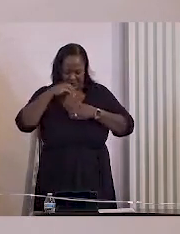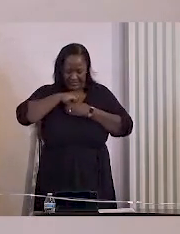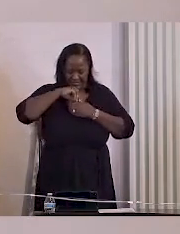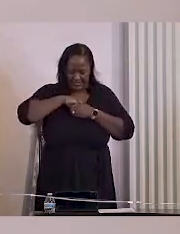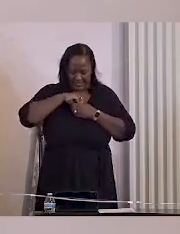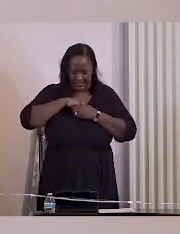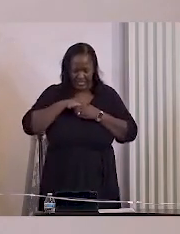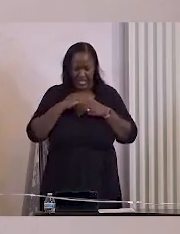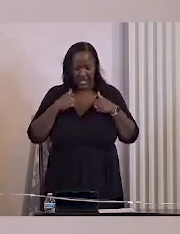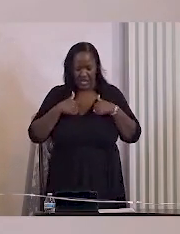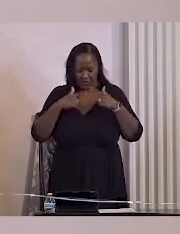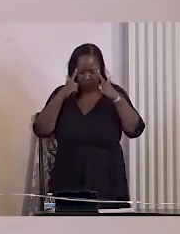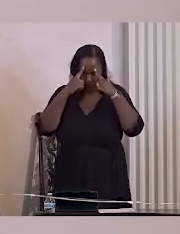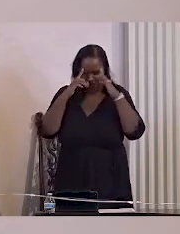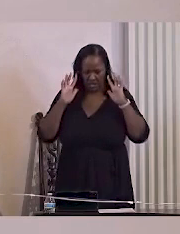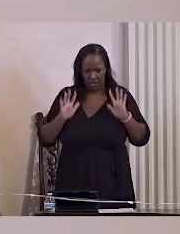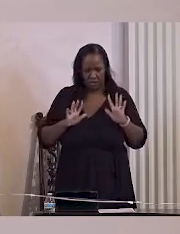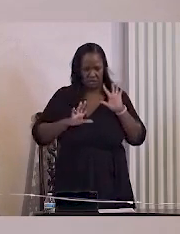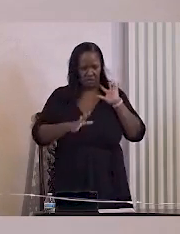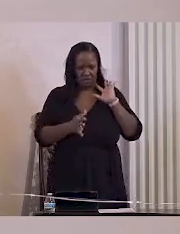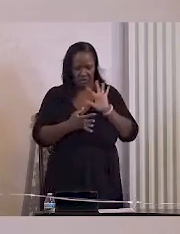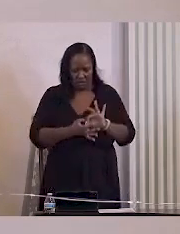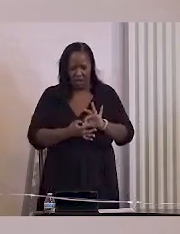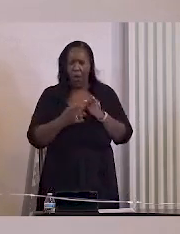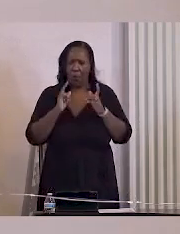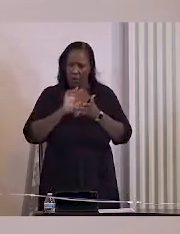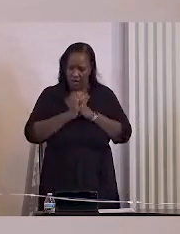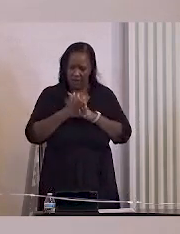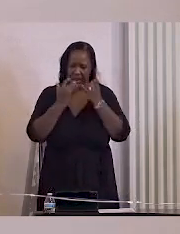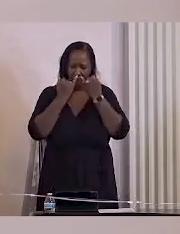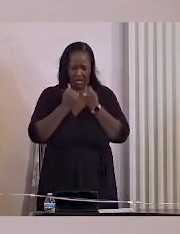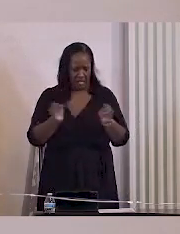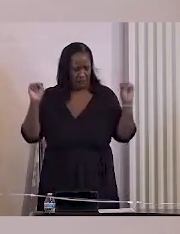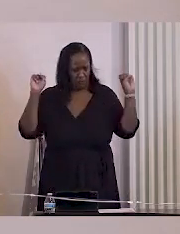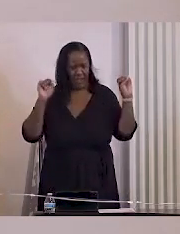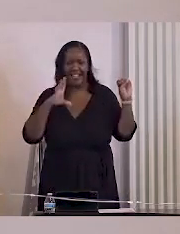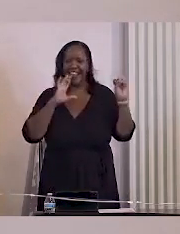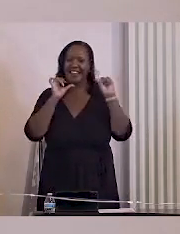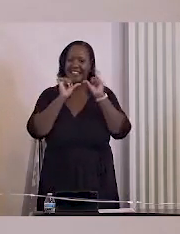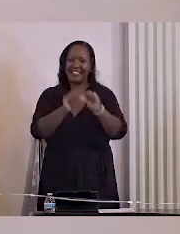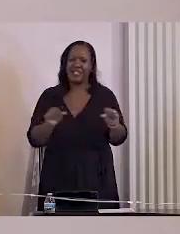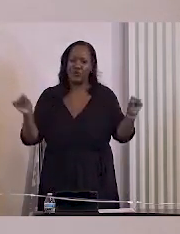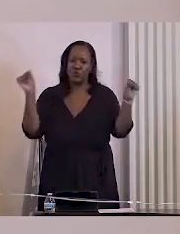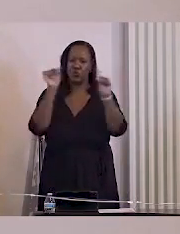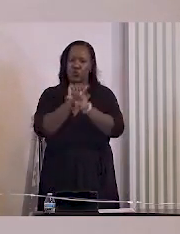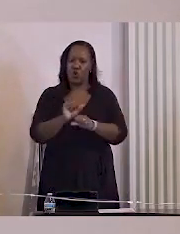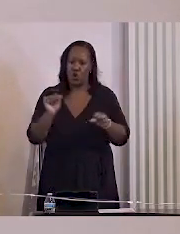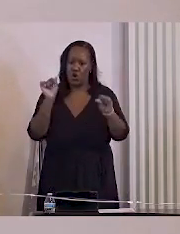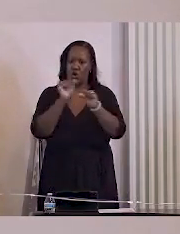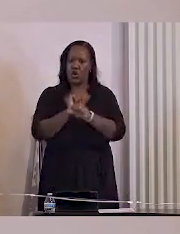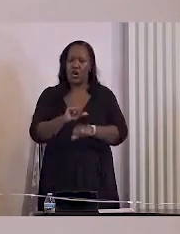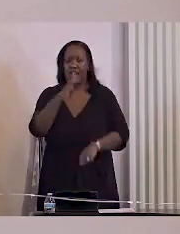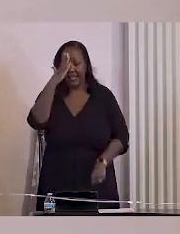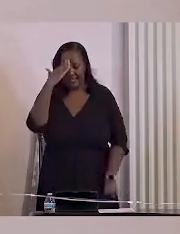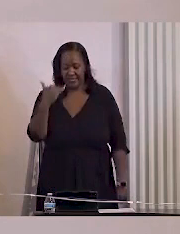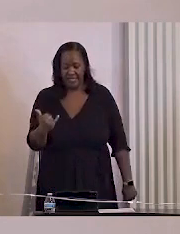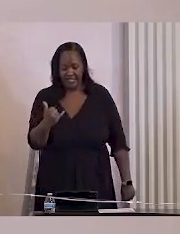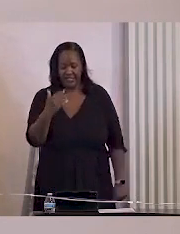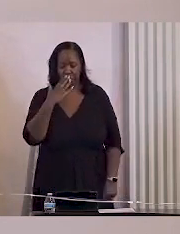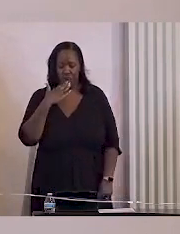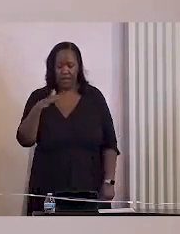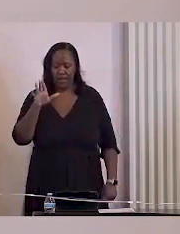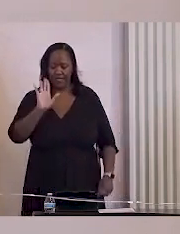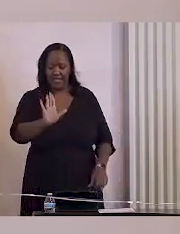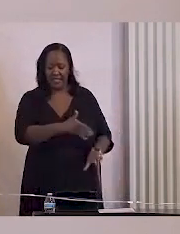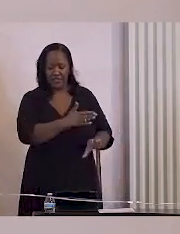to settle our minds to the cause of liberation, and to continue to work towards that end. That's why